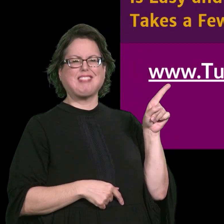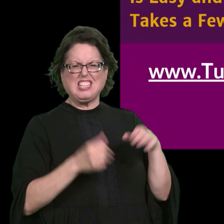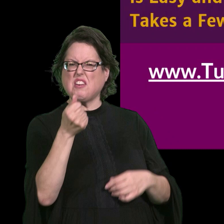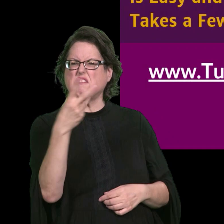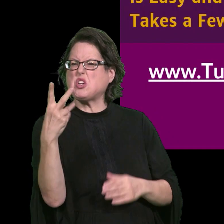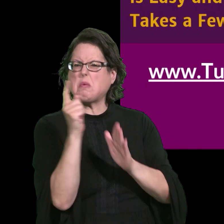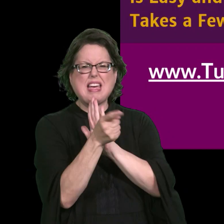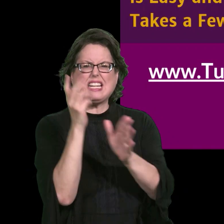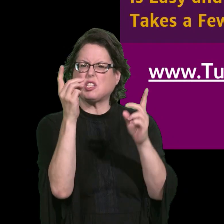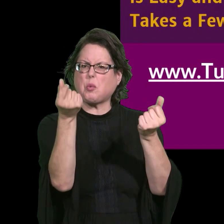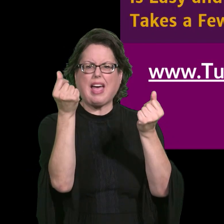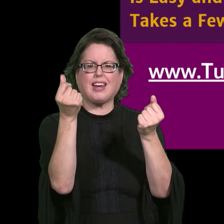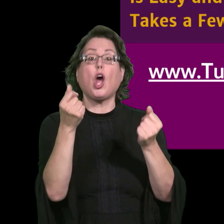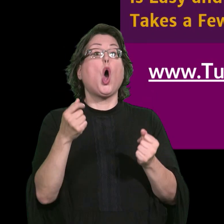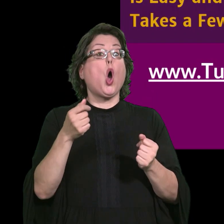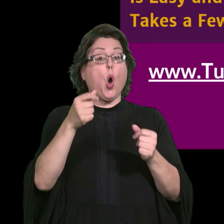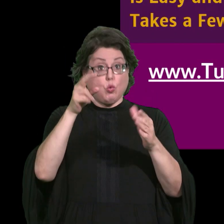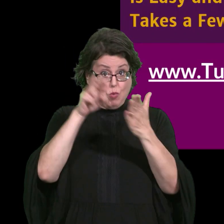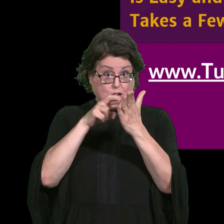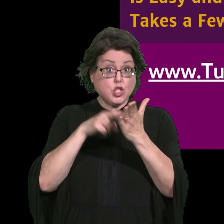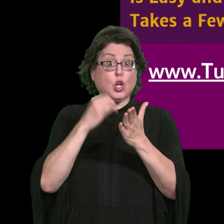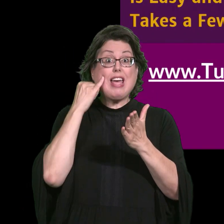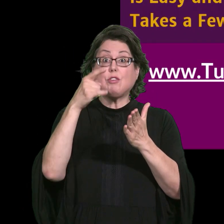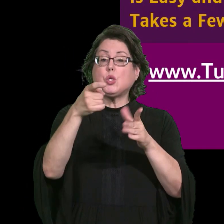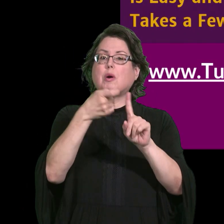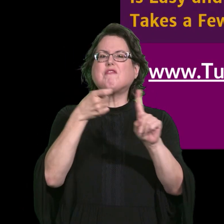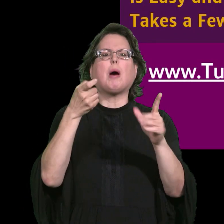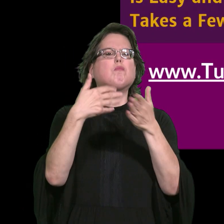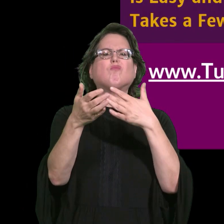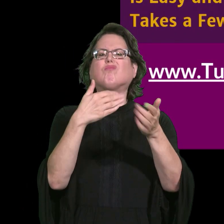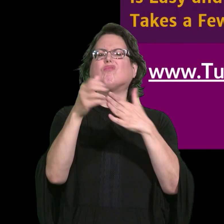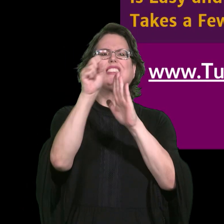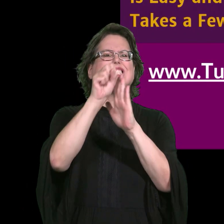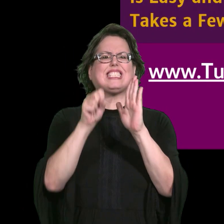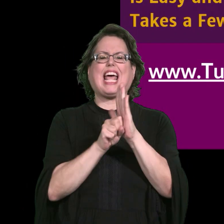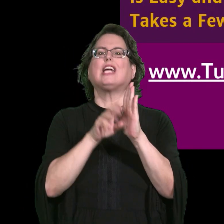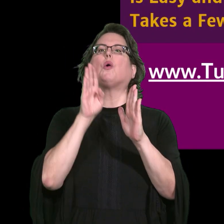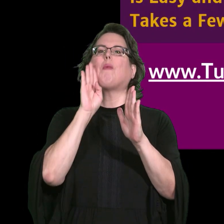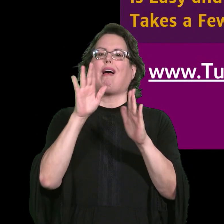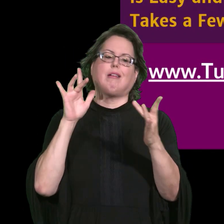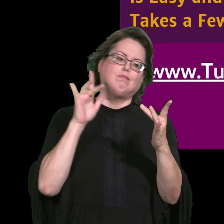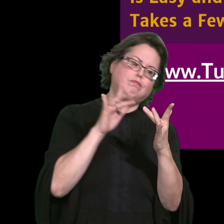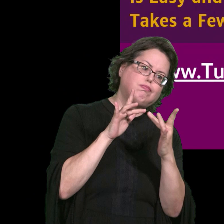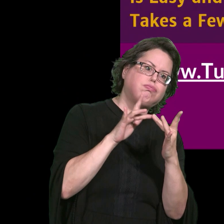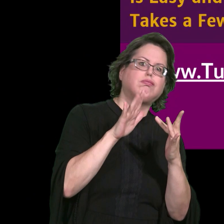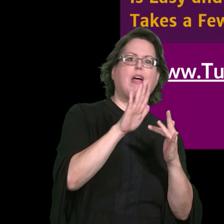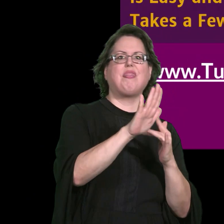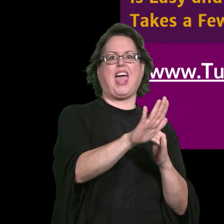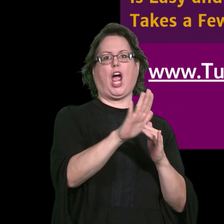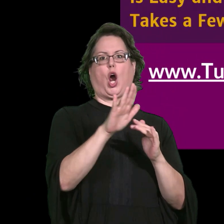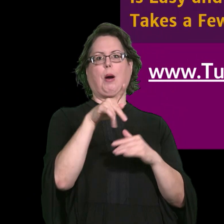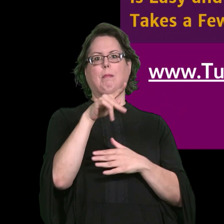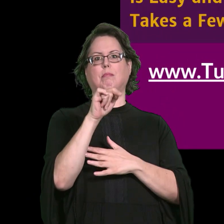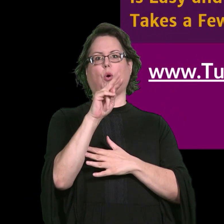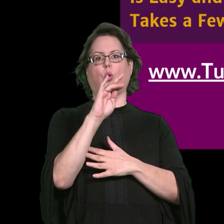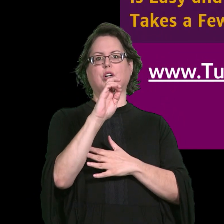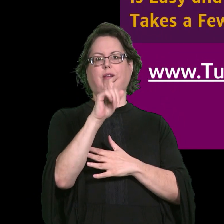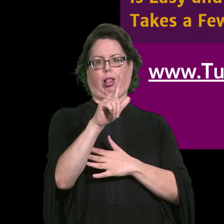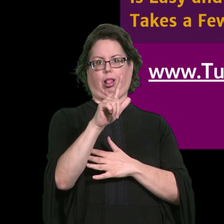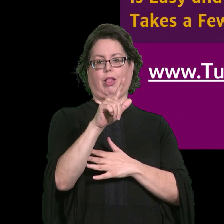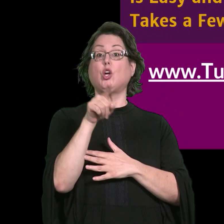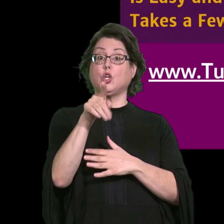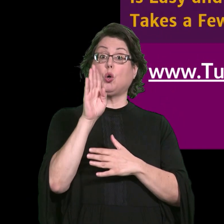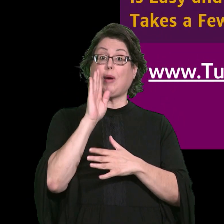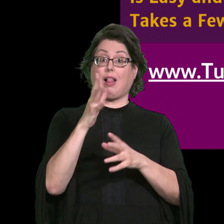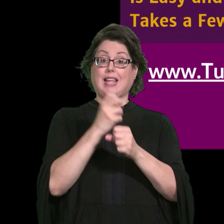Register if you are from any state. You will be routed to your state's voter portal. You'll receive text or email reminders